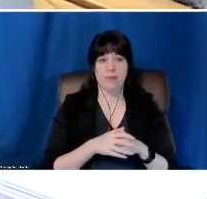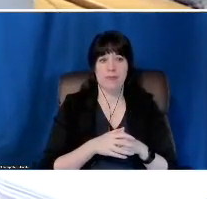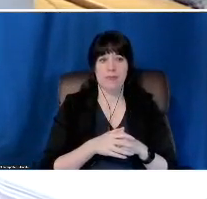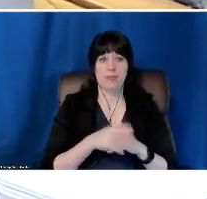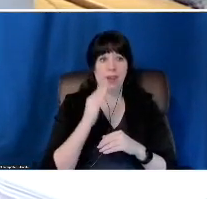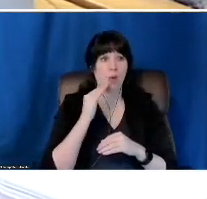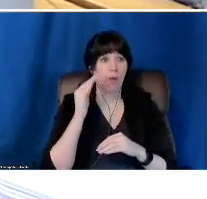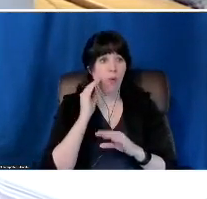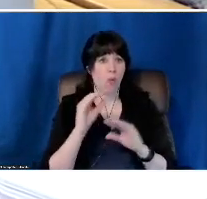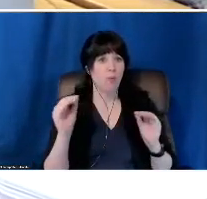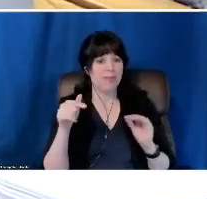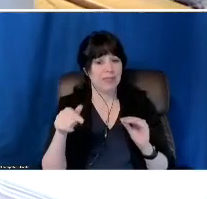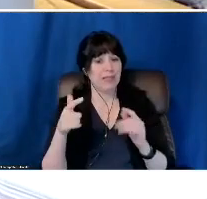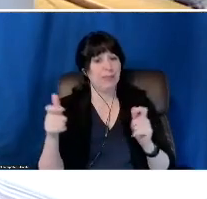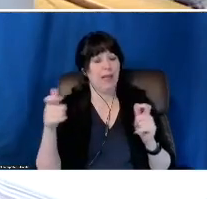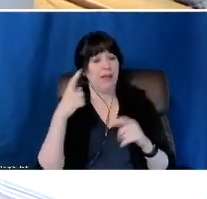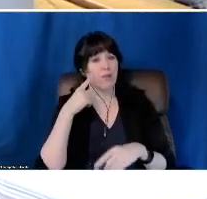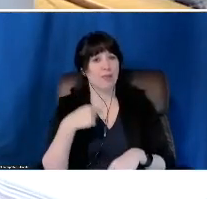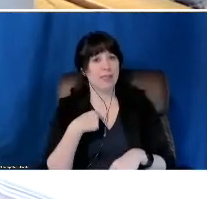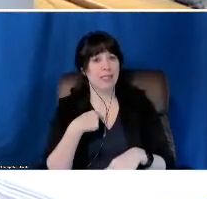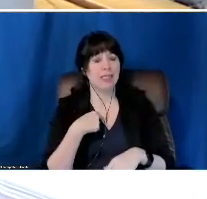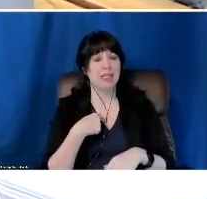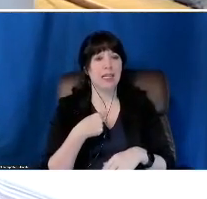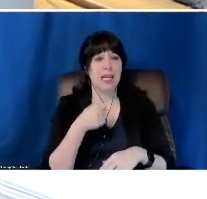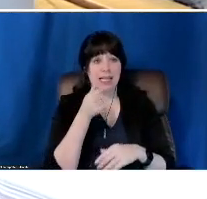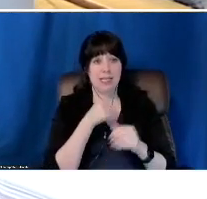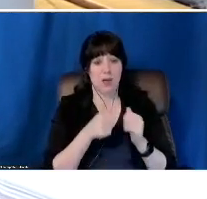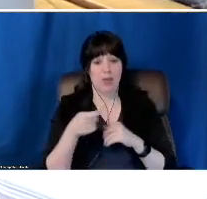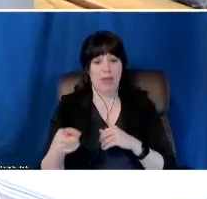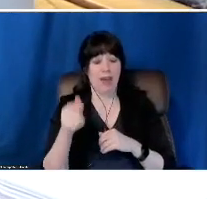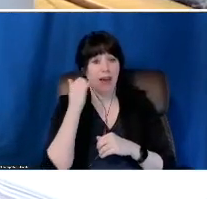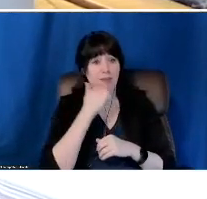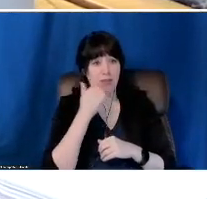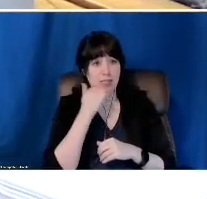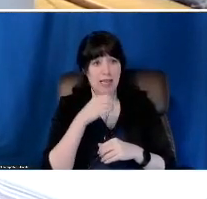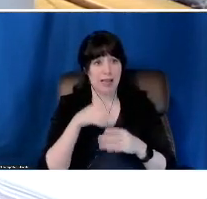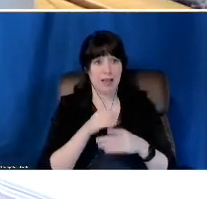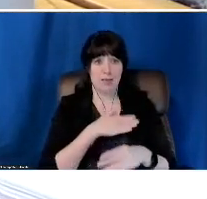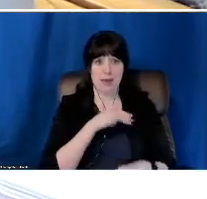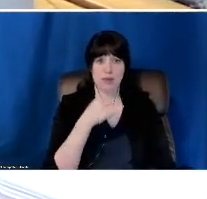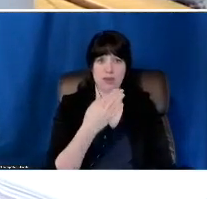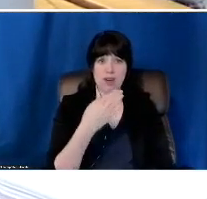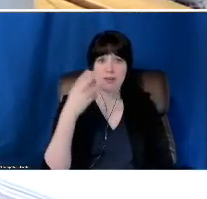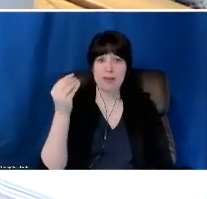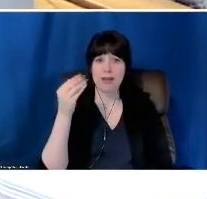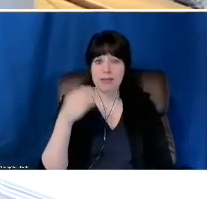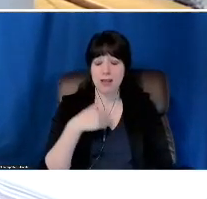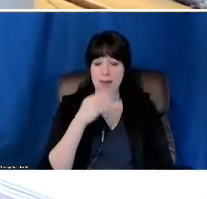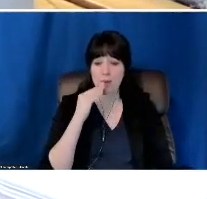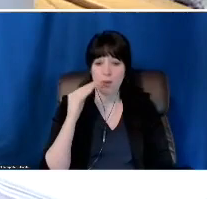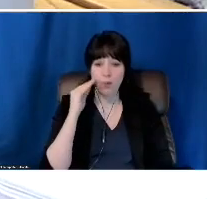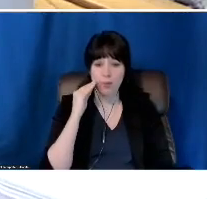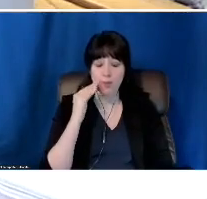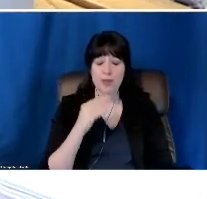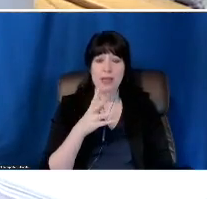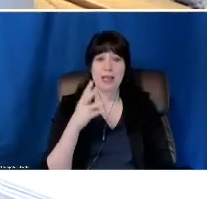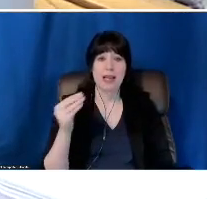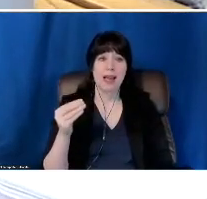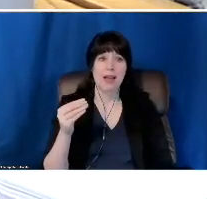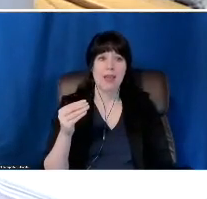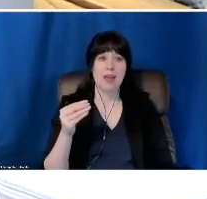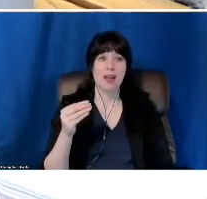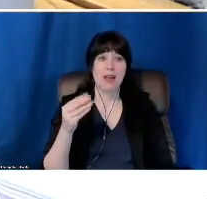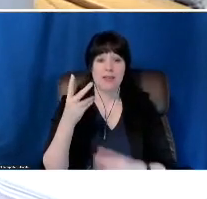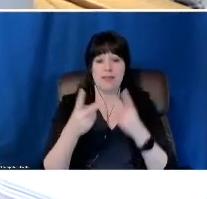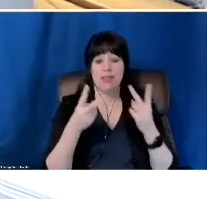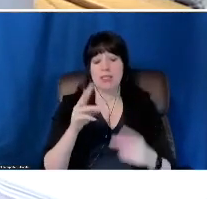Homelessness is big for me. Deal with it every day in my job and outside my home. And then visiting Wallace